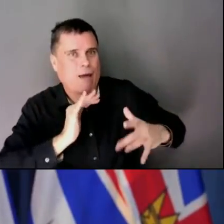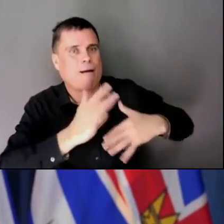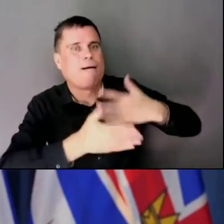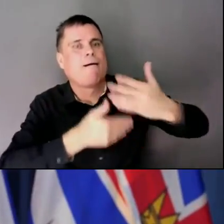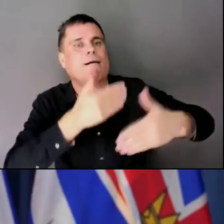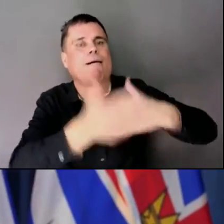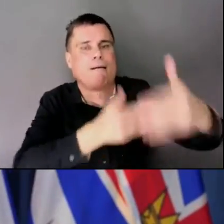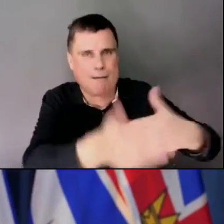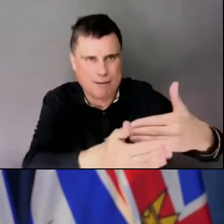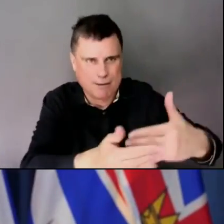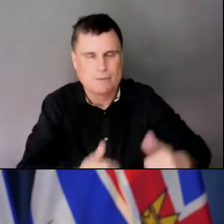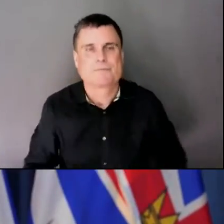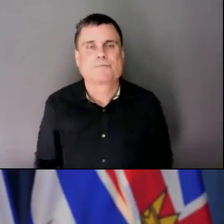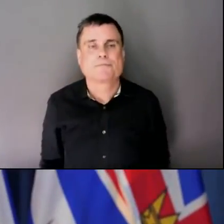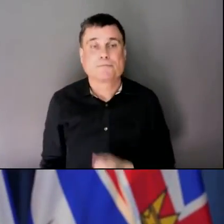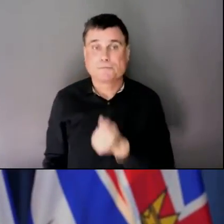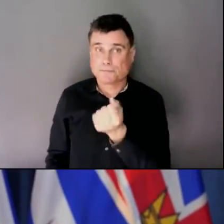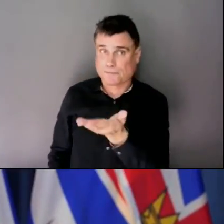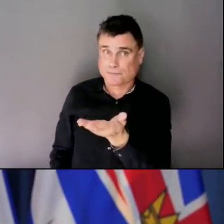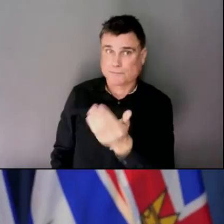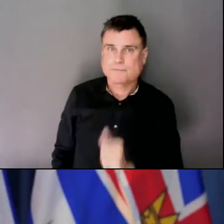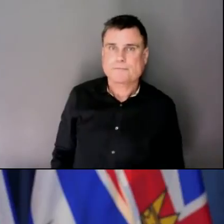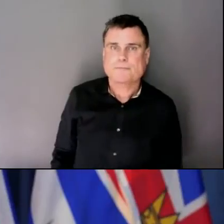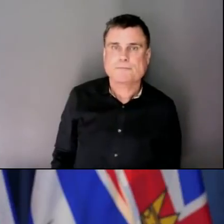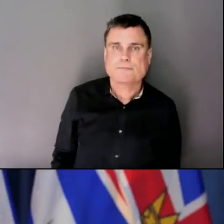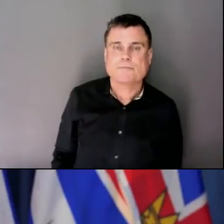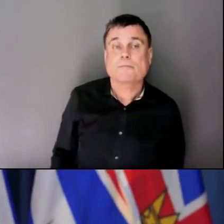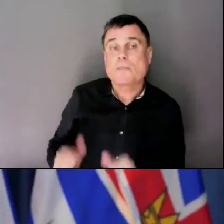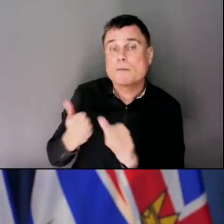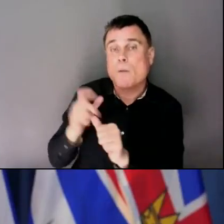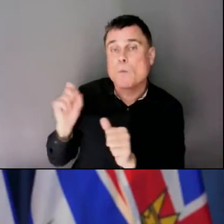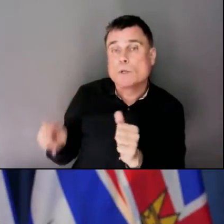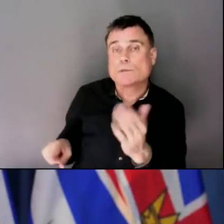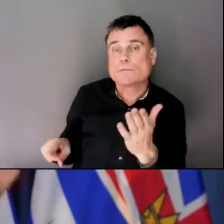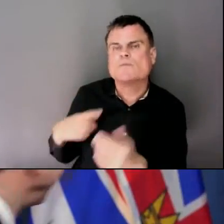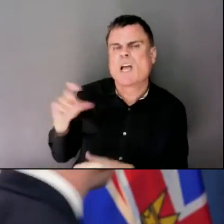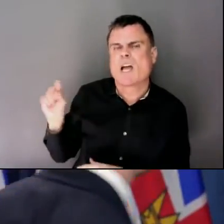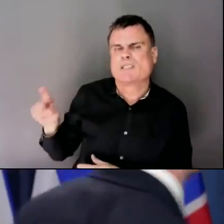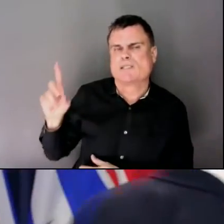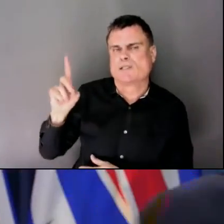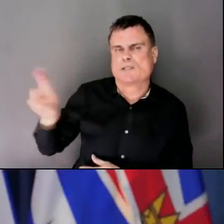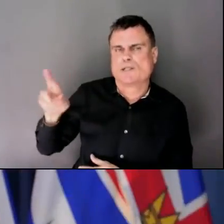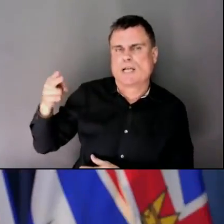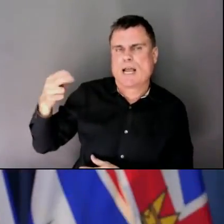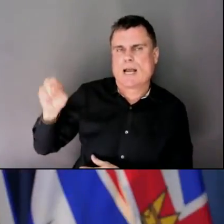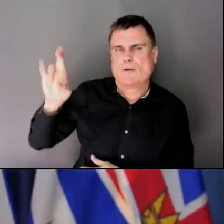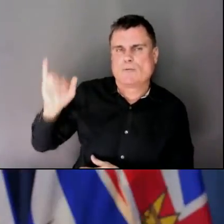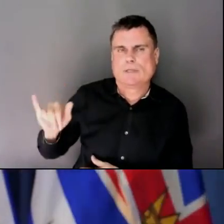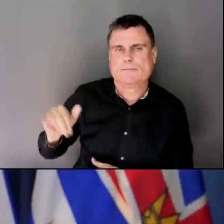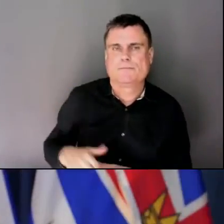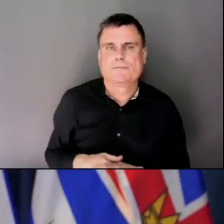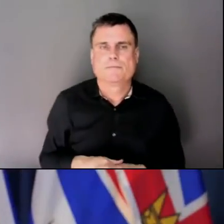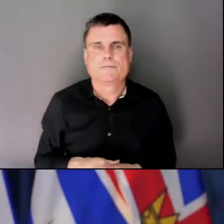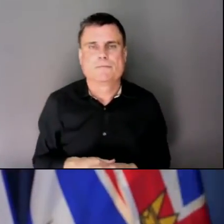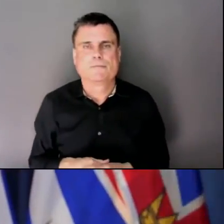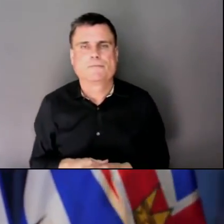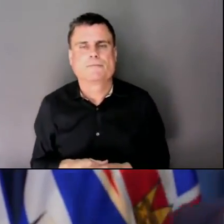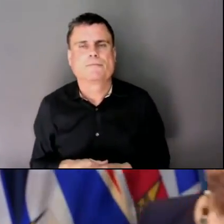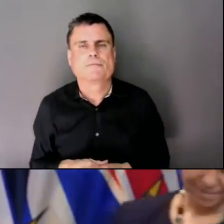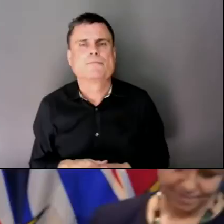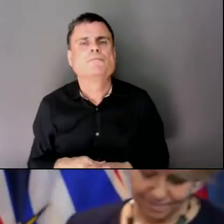And I think it might be directed towards Dr. Henry. Just wondering, you have talked about,